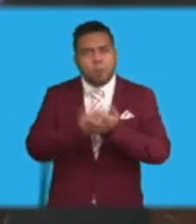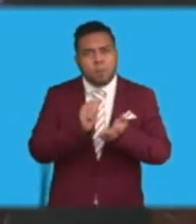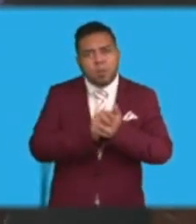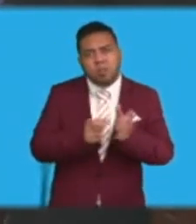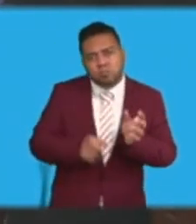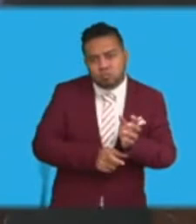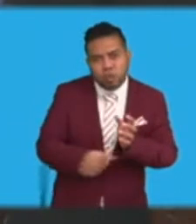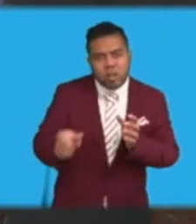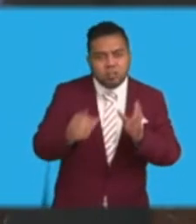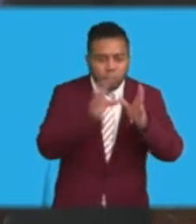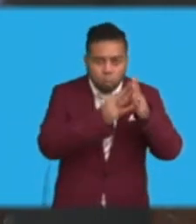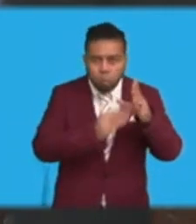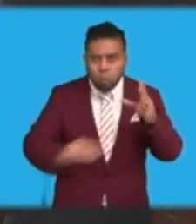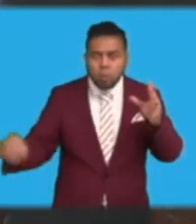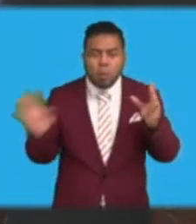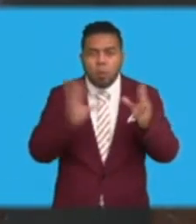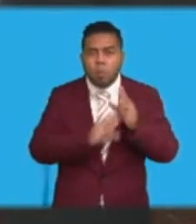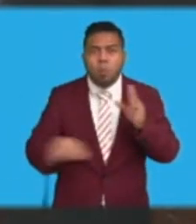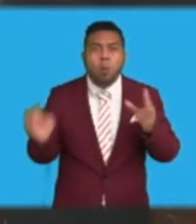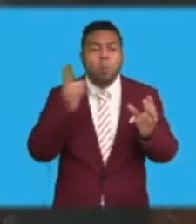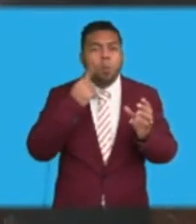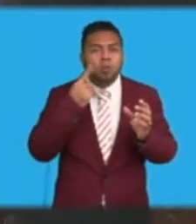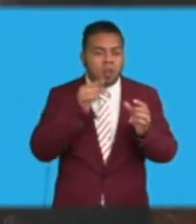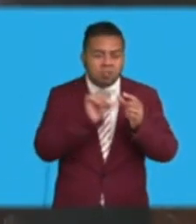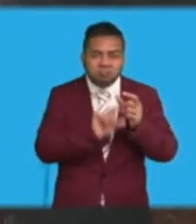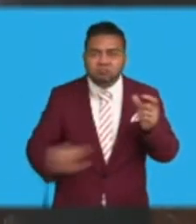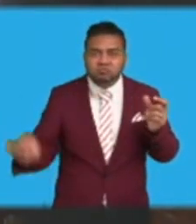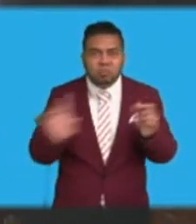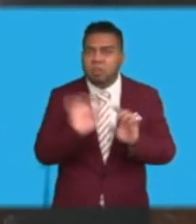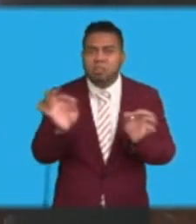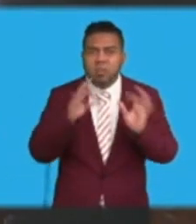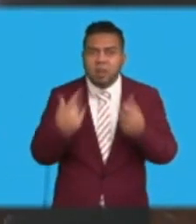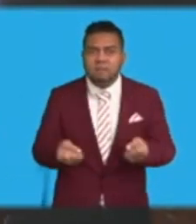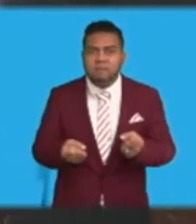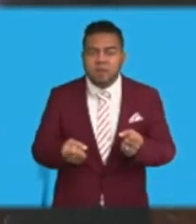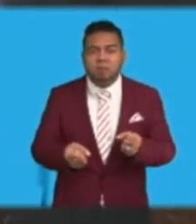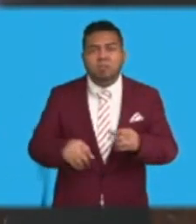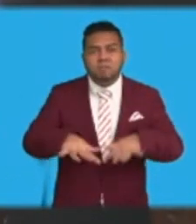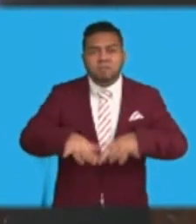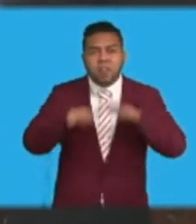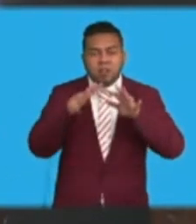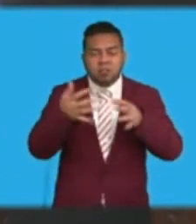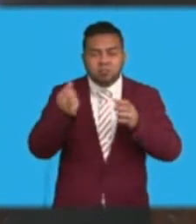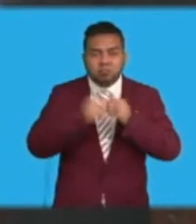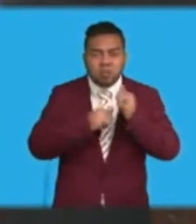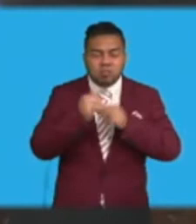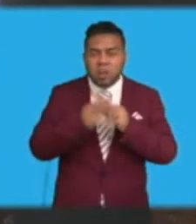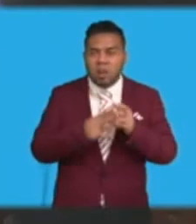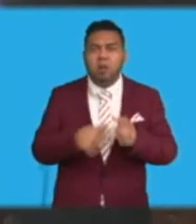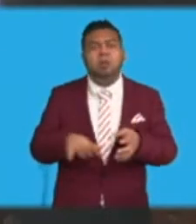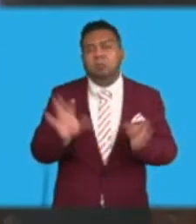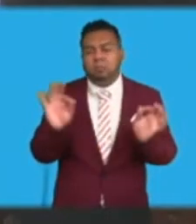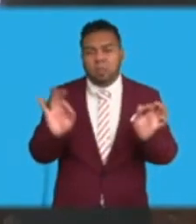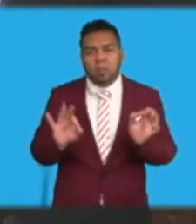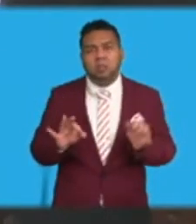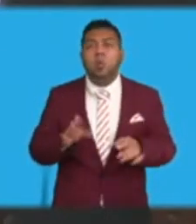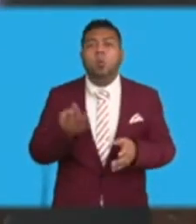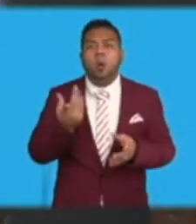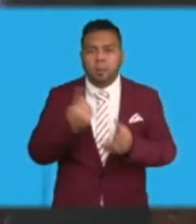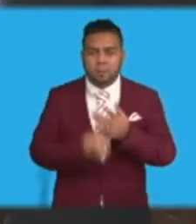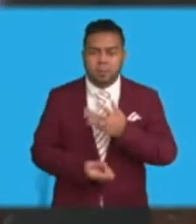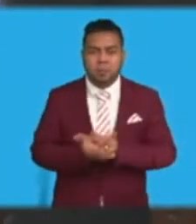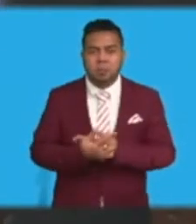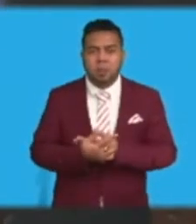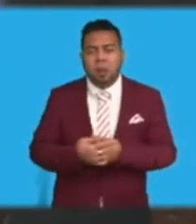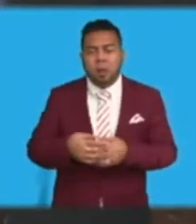connected to storm drainage outlets and flood detention structures, which further increases impacts of flooding. Madam